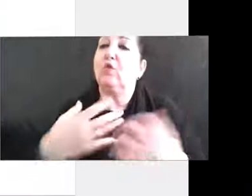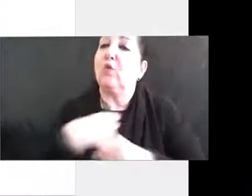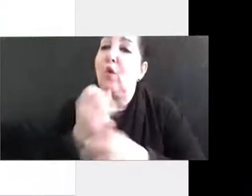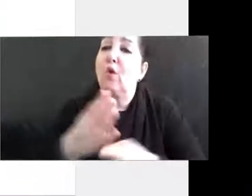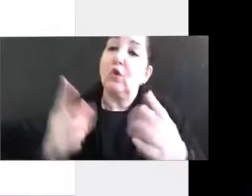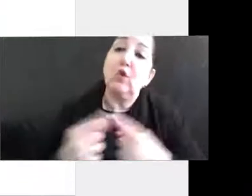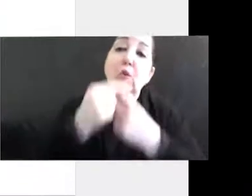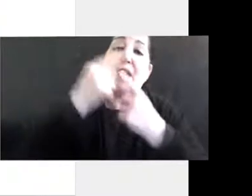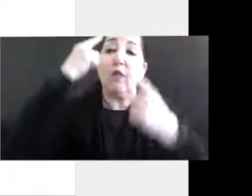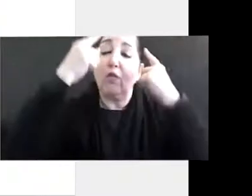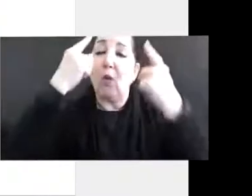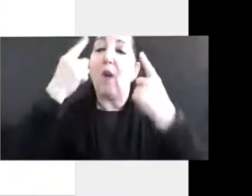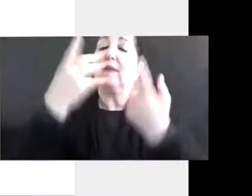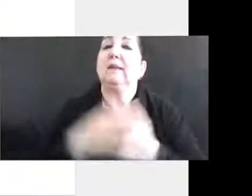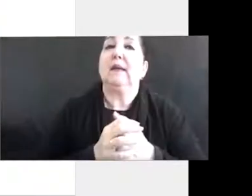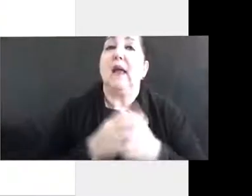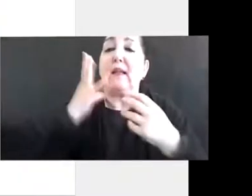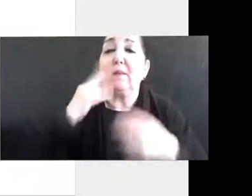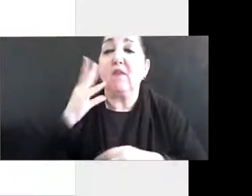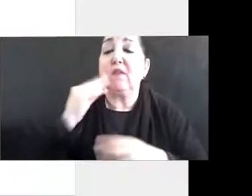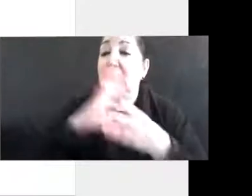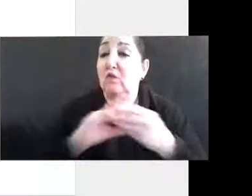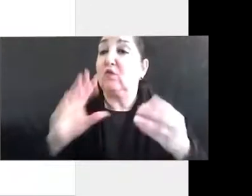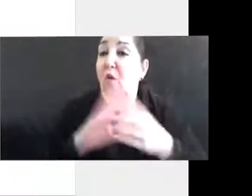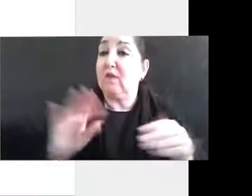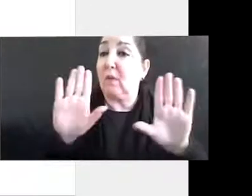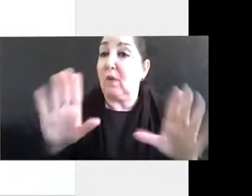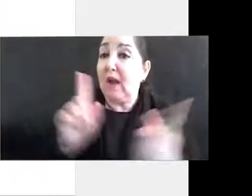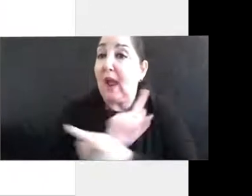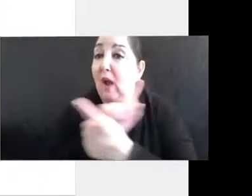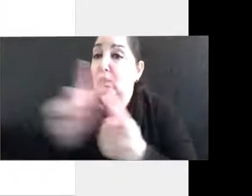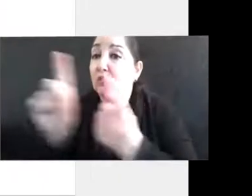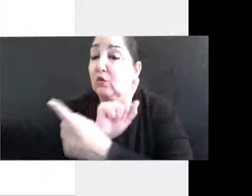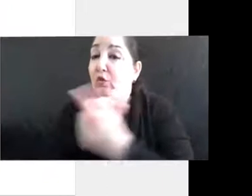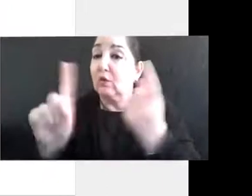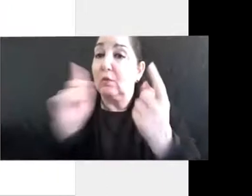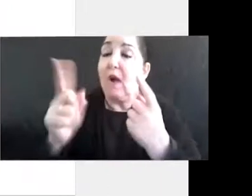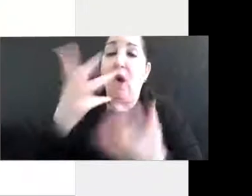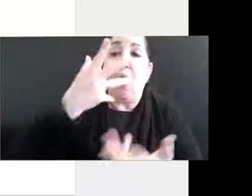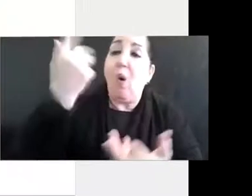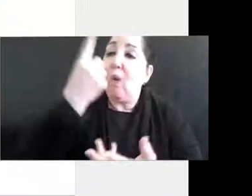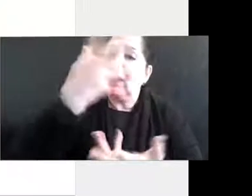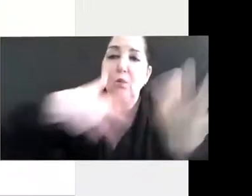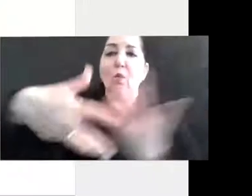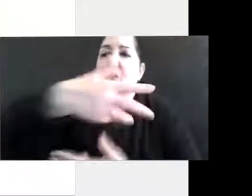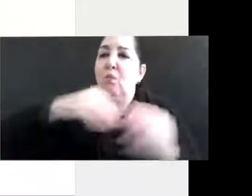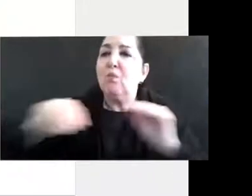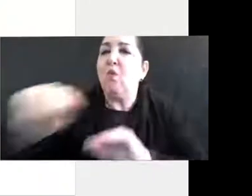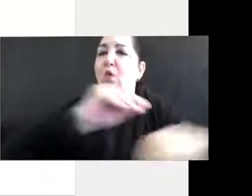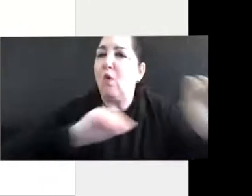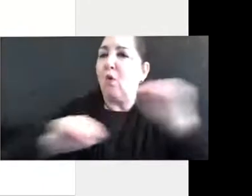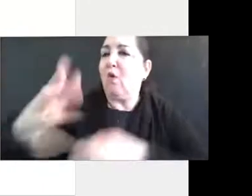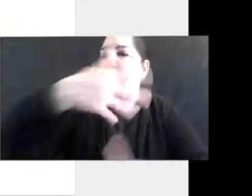in generating unique thoughts, experiences, and stories through remarkable encounters engendered by perpetual